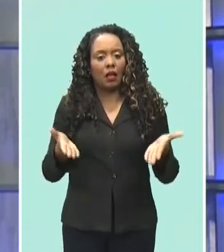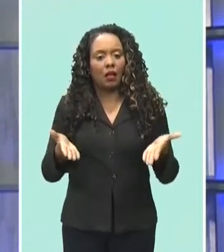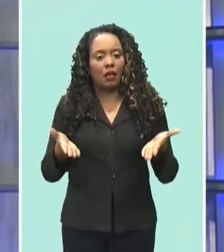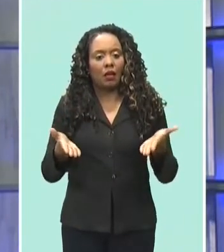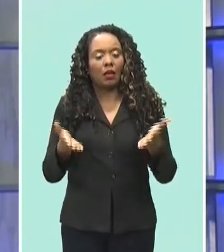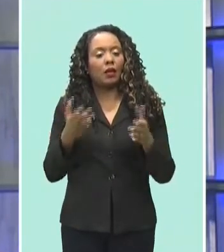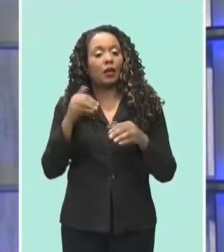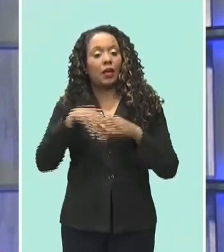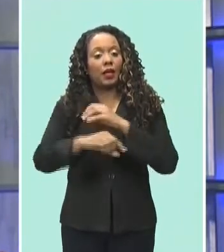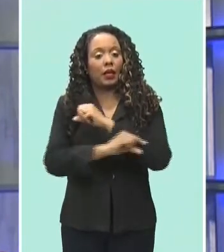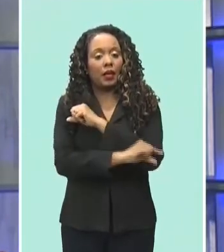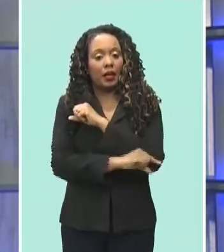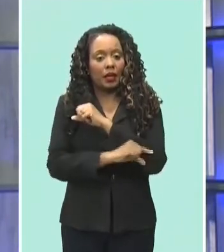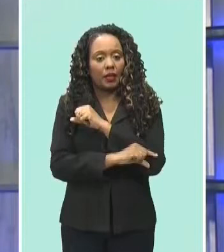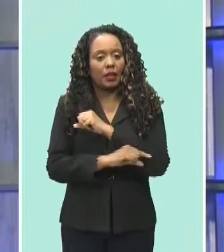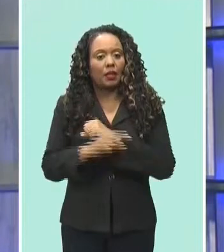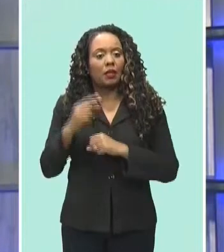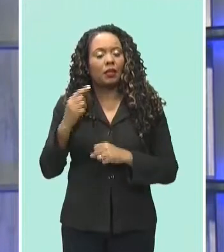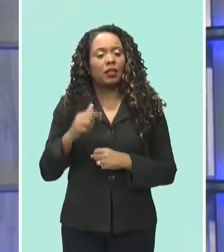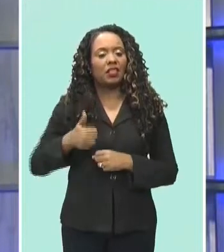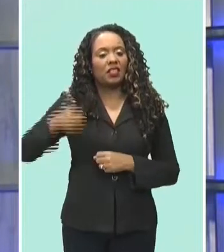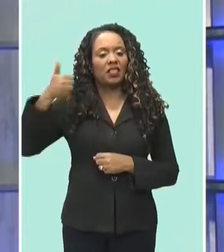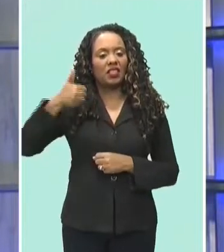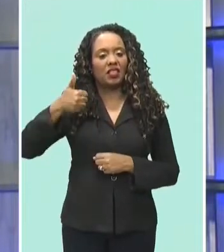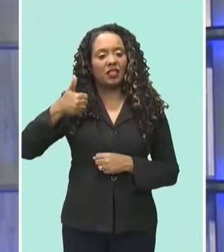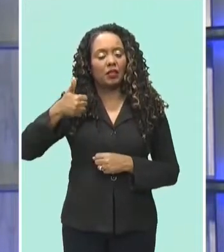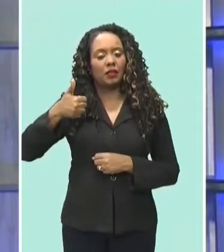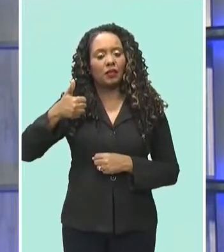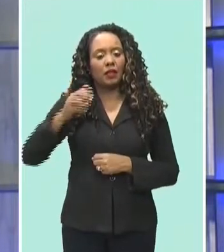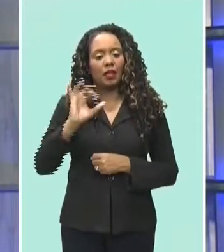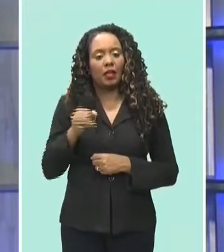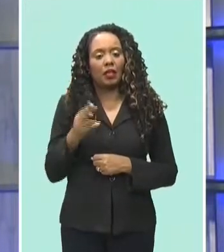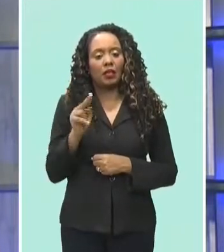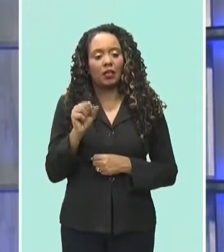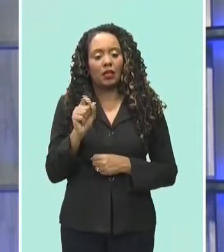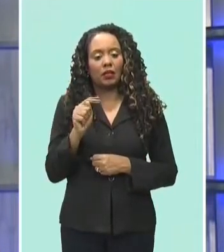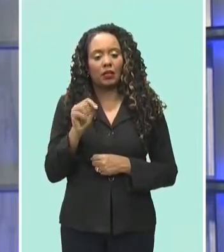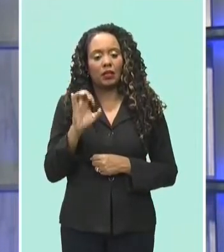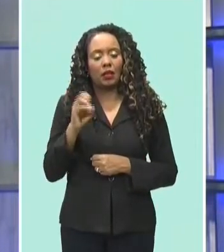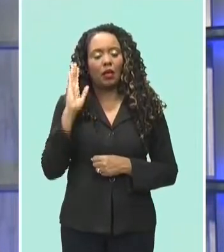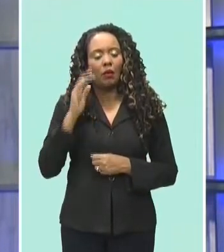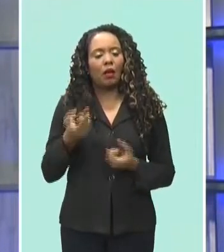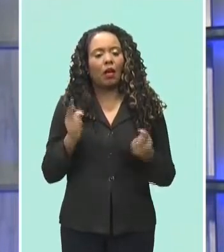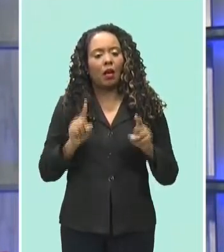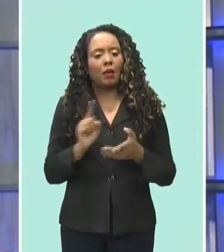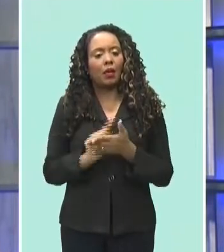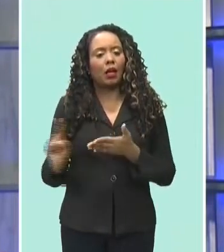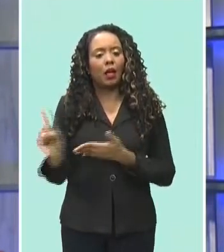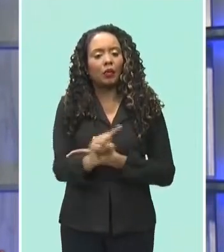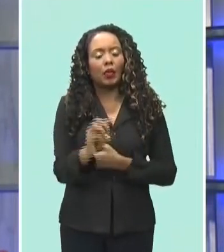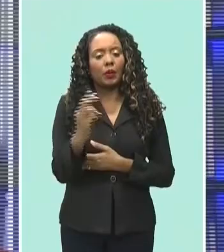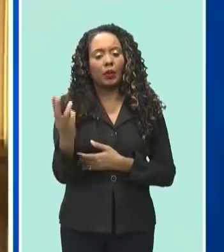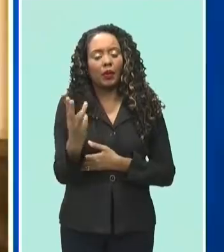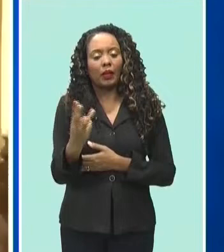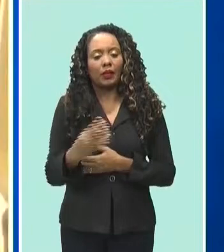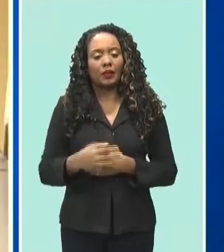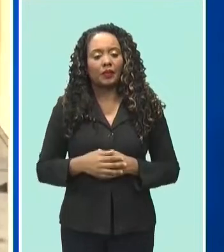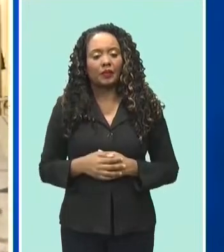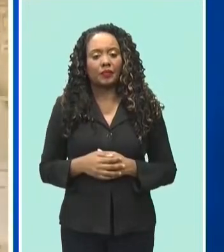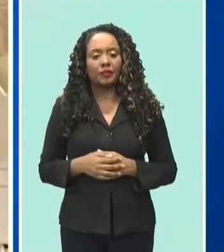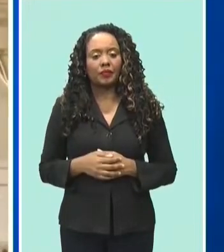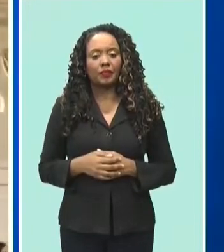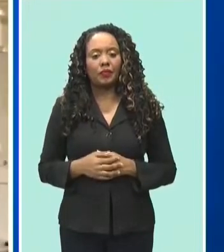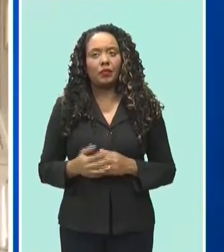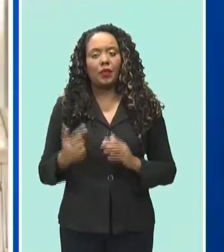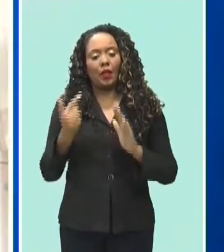Chief Justice Roxanne George Wiltshire will be made next Wednesday. We hear more in this Newsroom Guyana report. Attorney